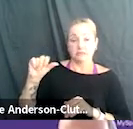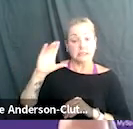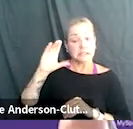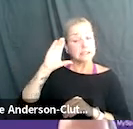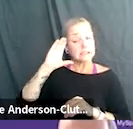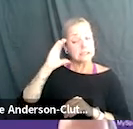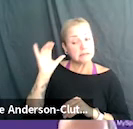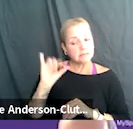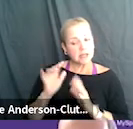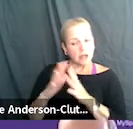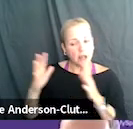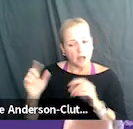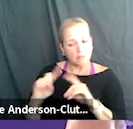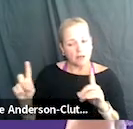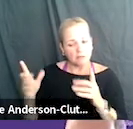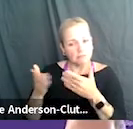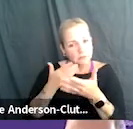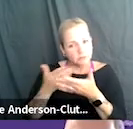these kinds of difficulties.